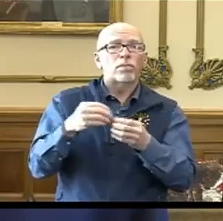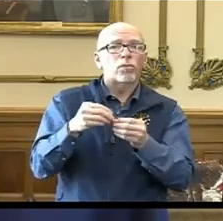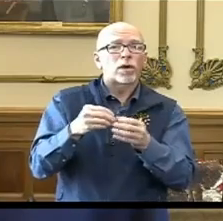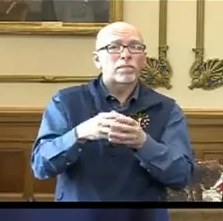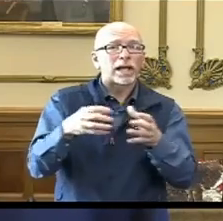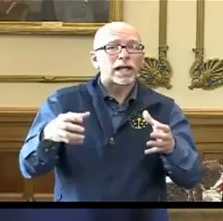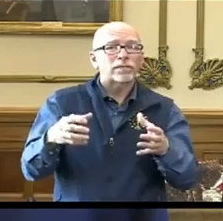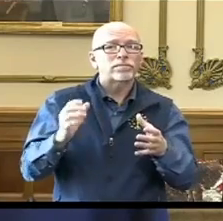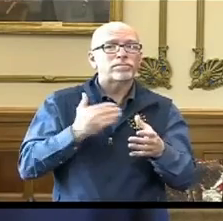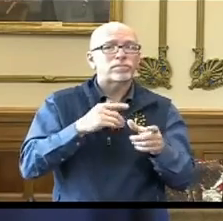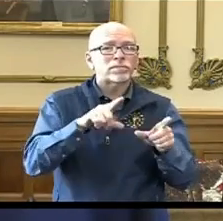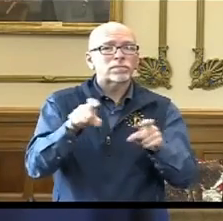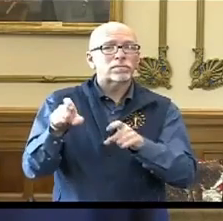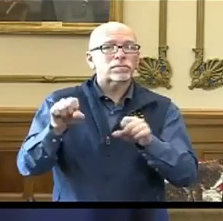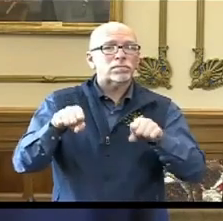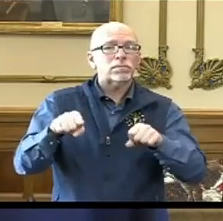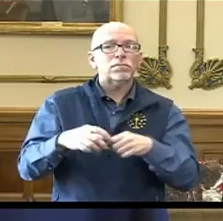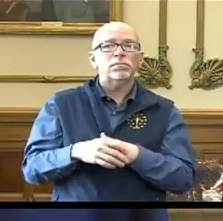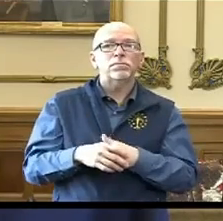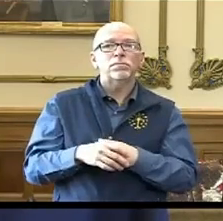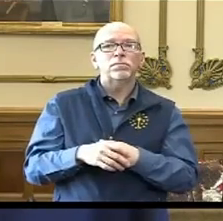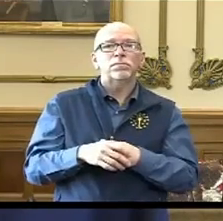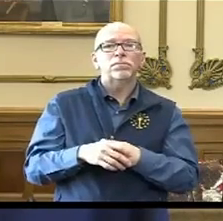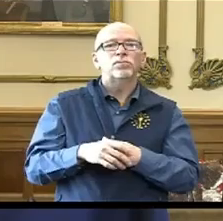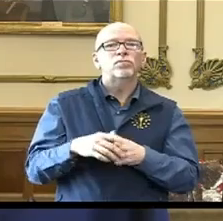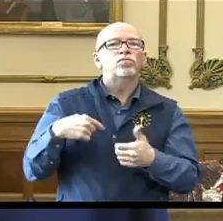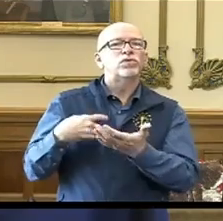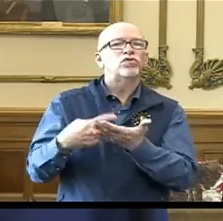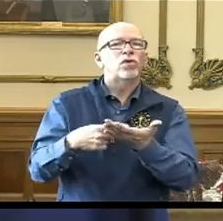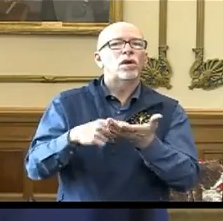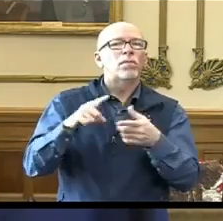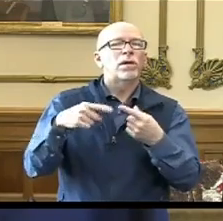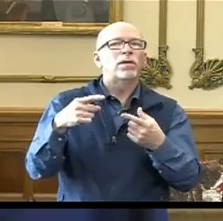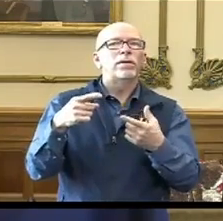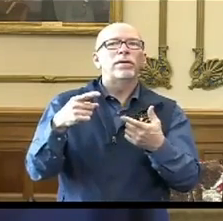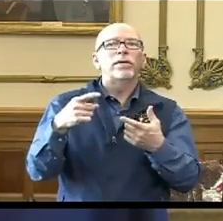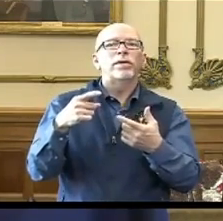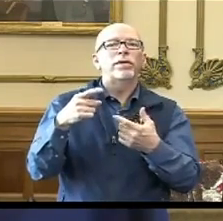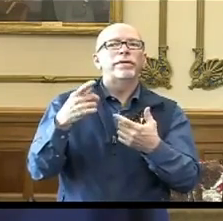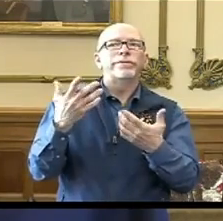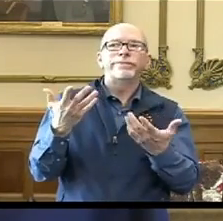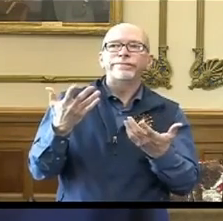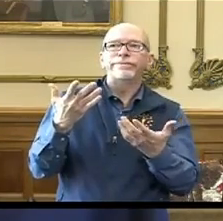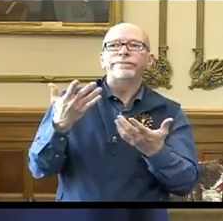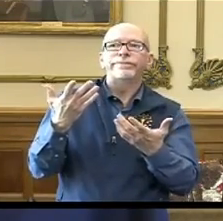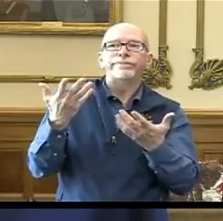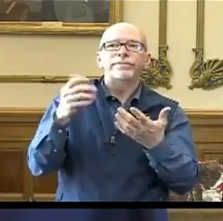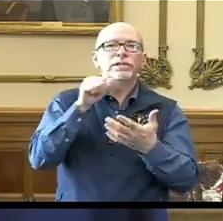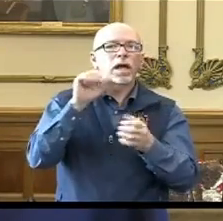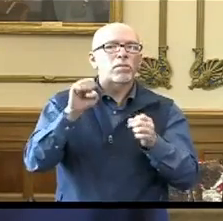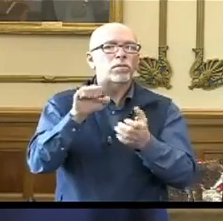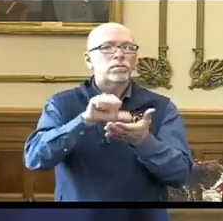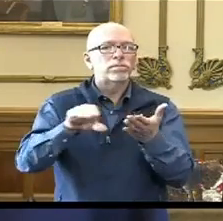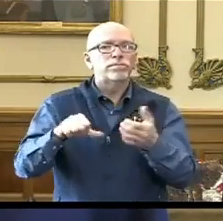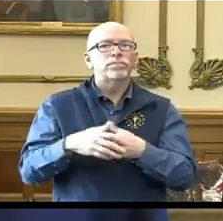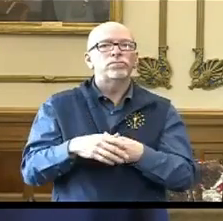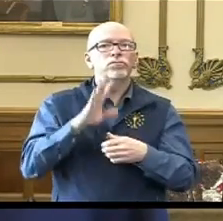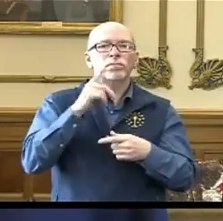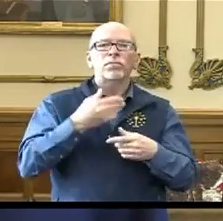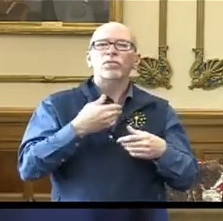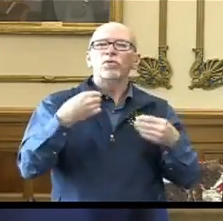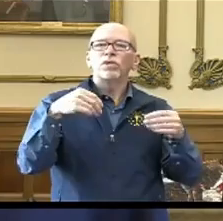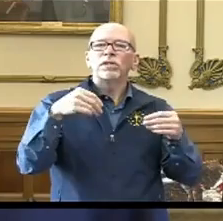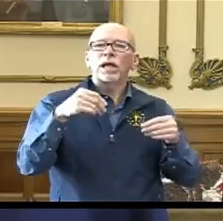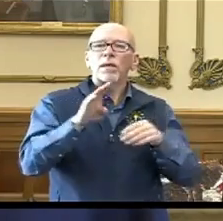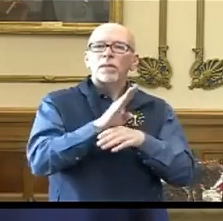our testing capabilities. We talked about elective procedures, and we talked about our